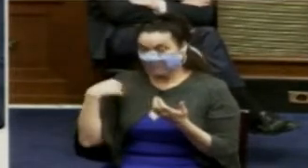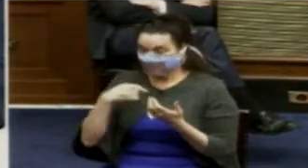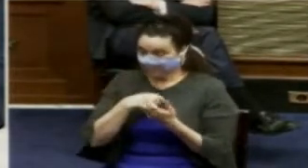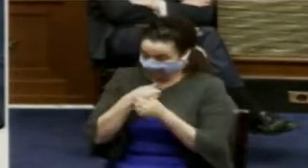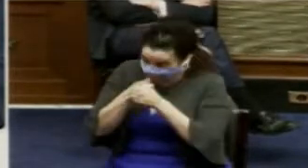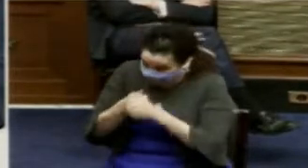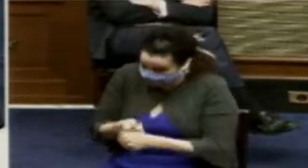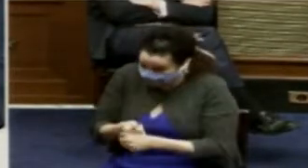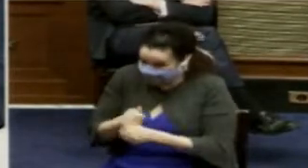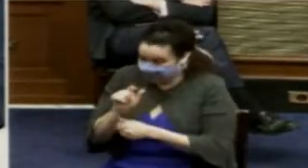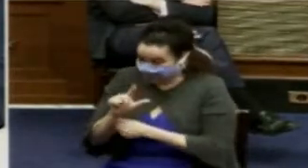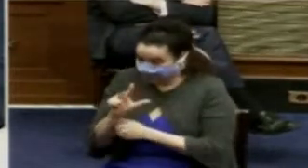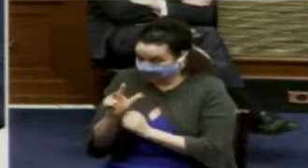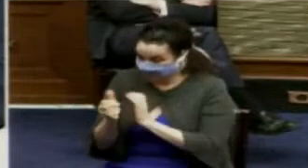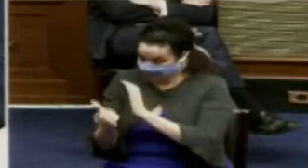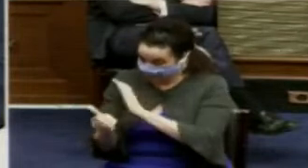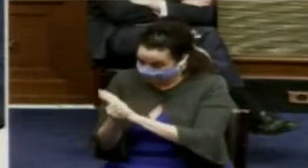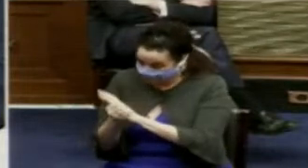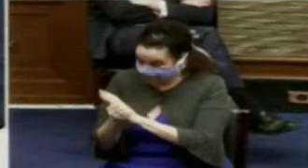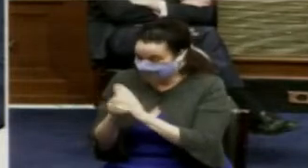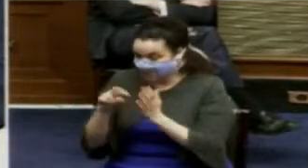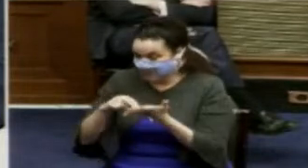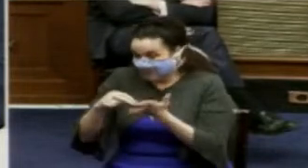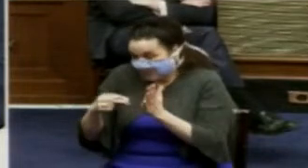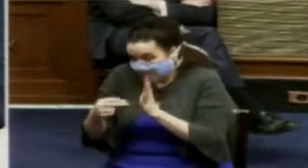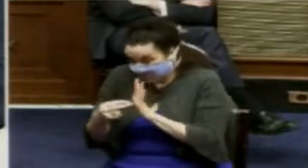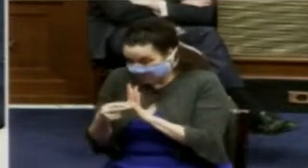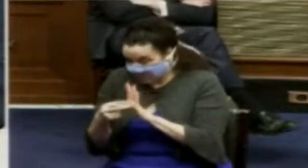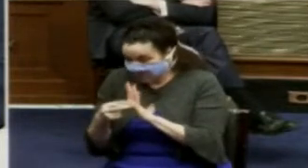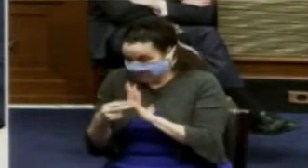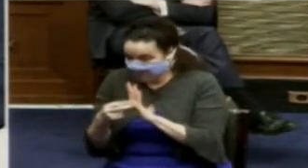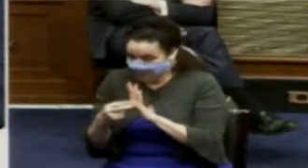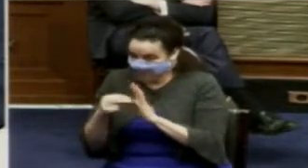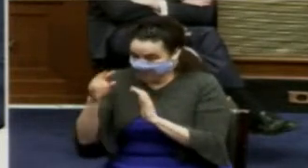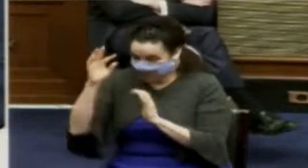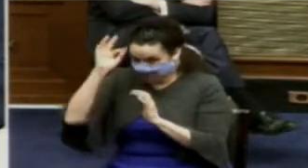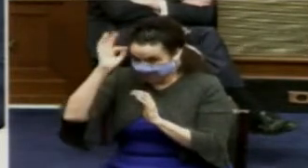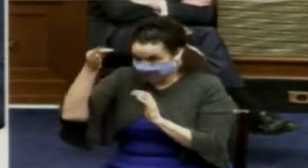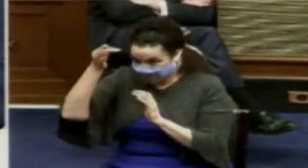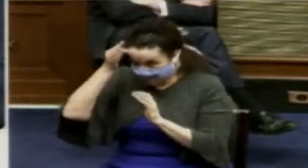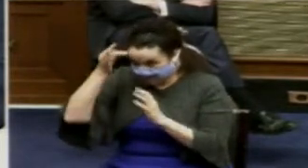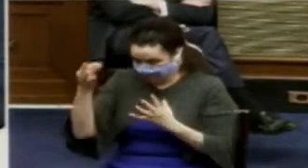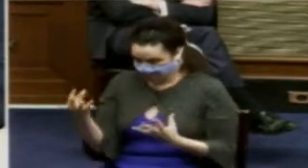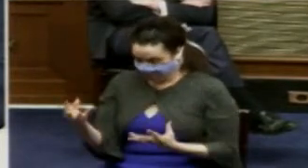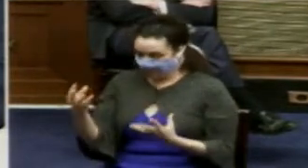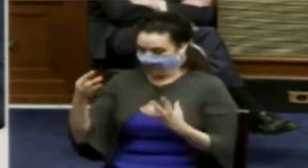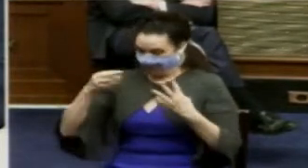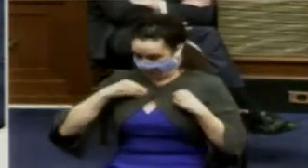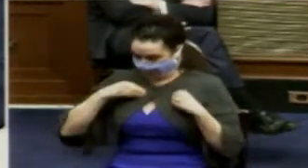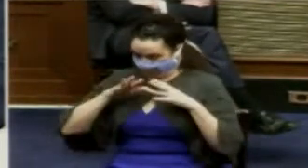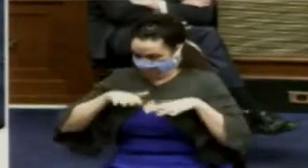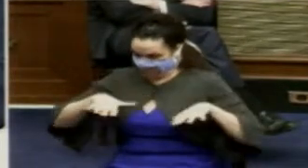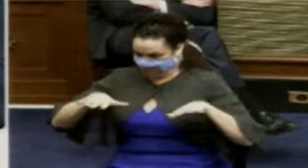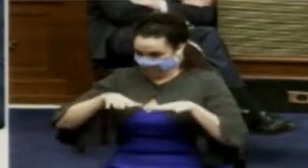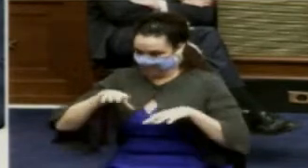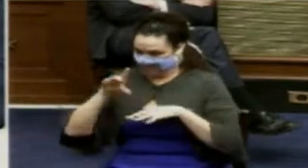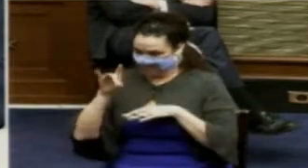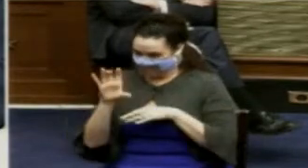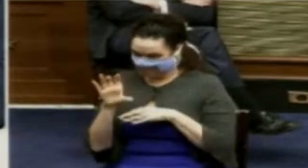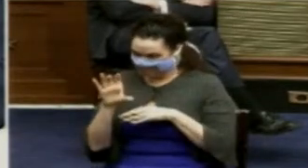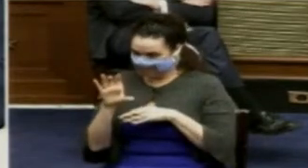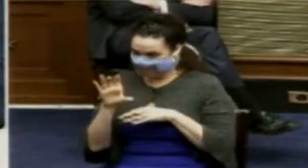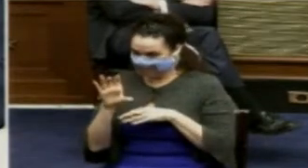has given constitutional status to the existence of a federally owned district constituting the seat of government of the United